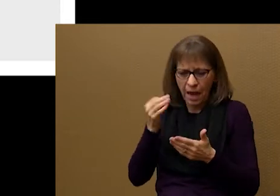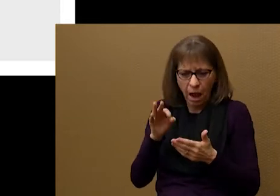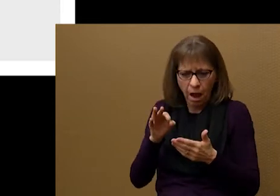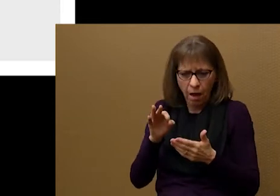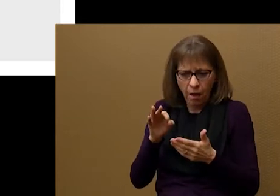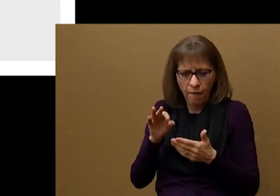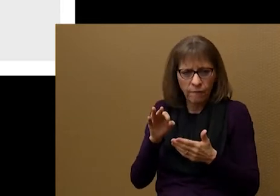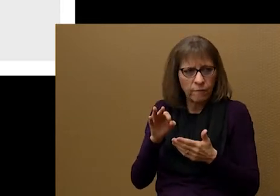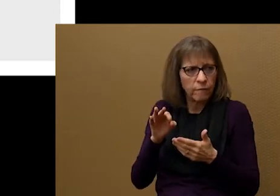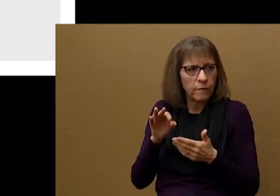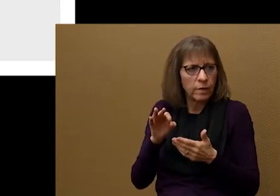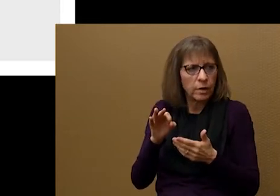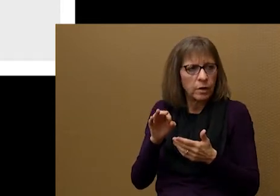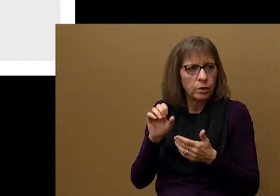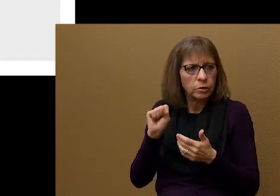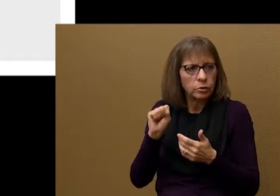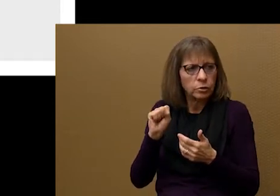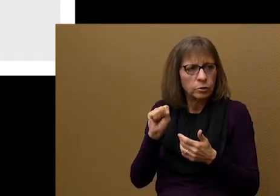came up with this notion of